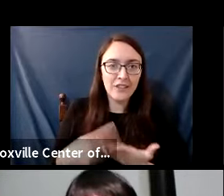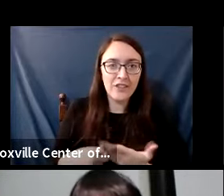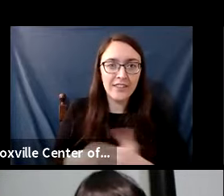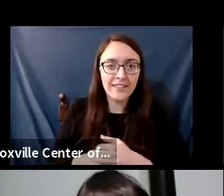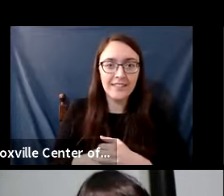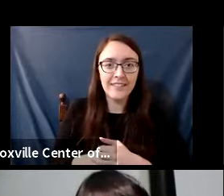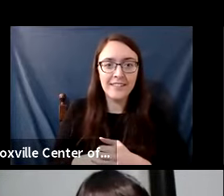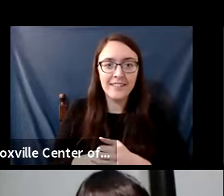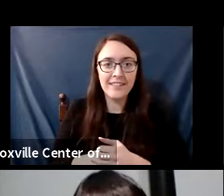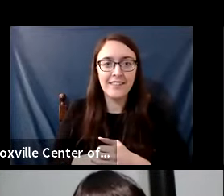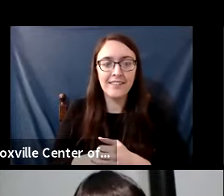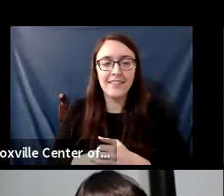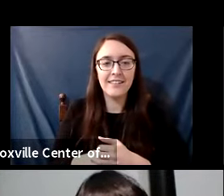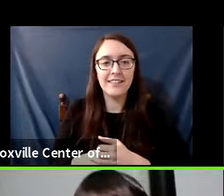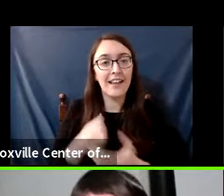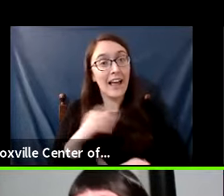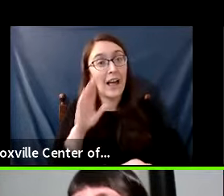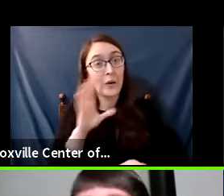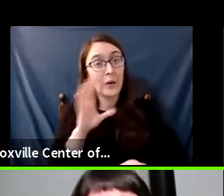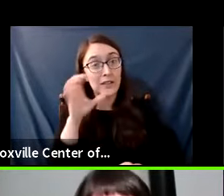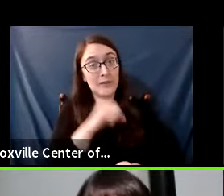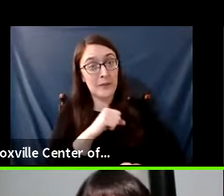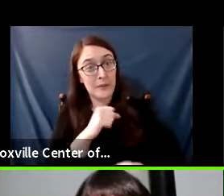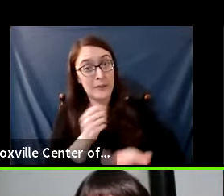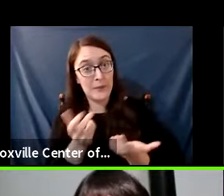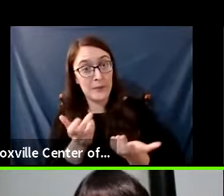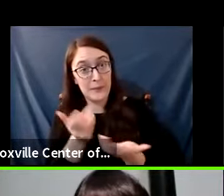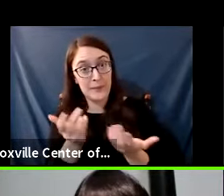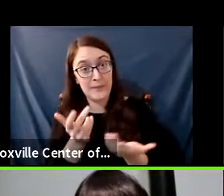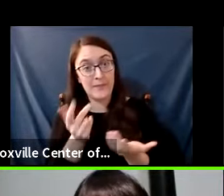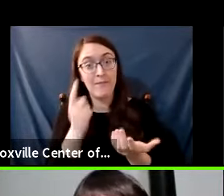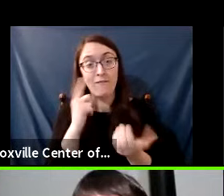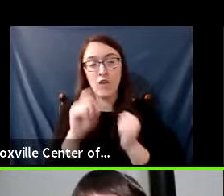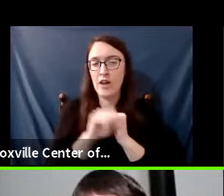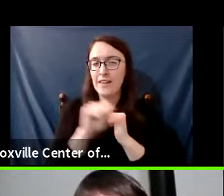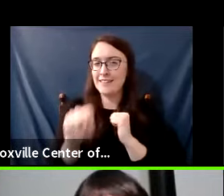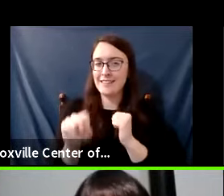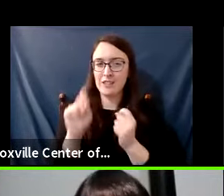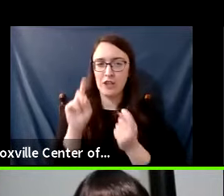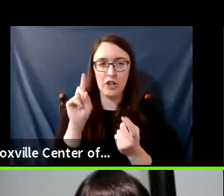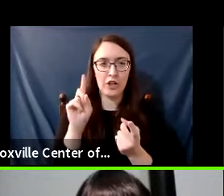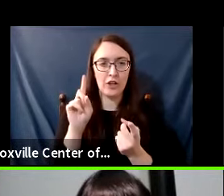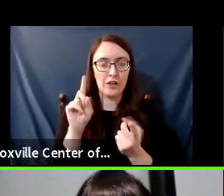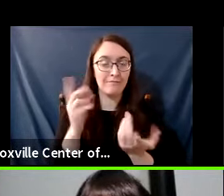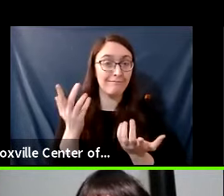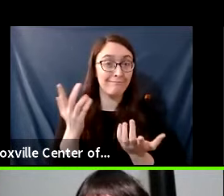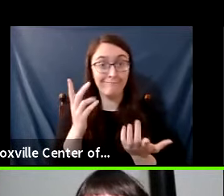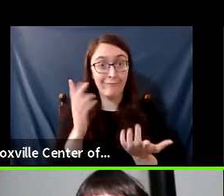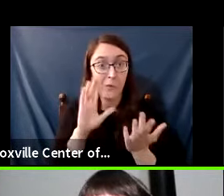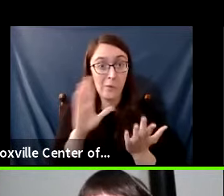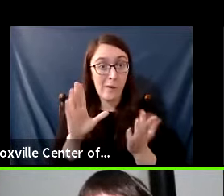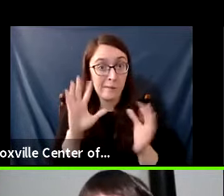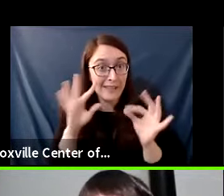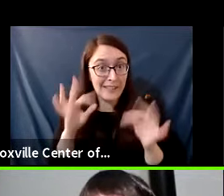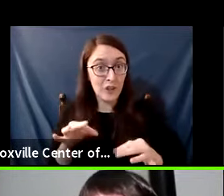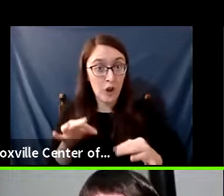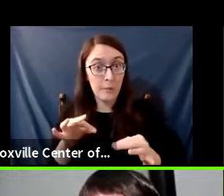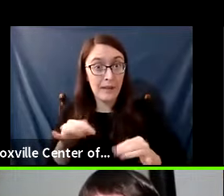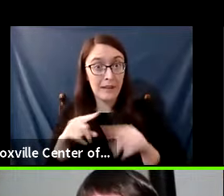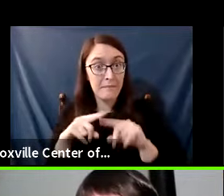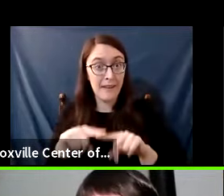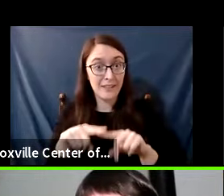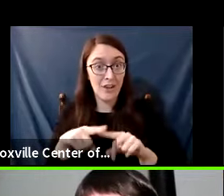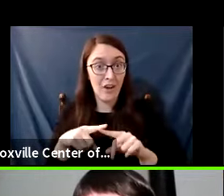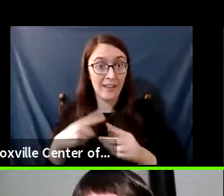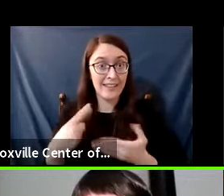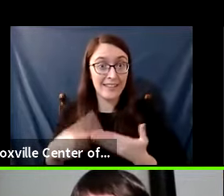would assume. Yeah, so for extension until to be determined based on discussion. Okay. And I guess, as I'm thinking